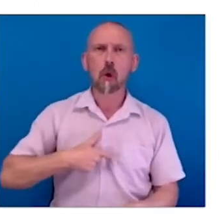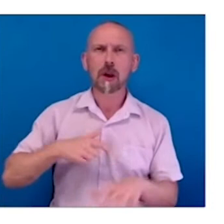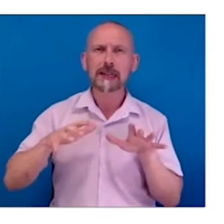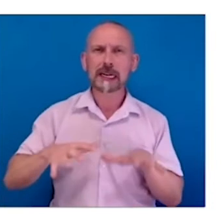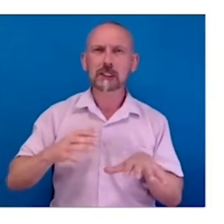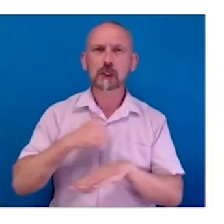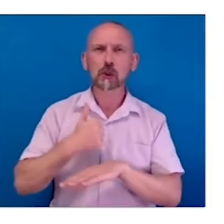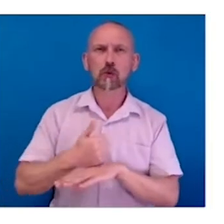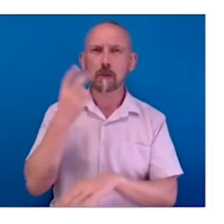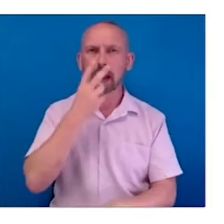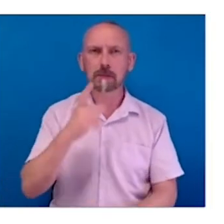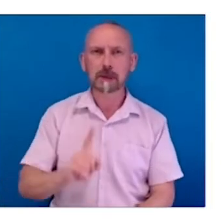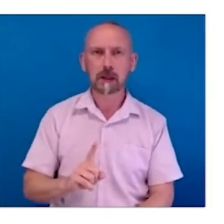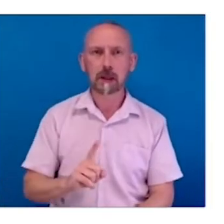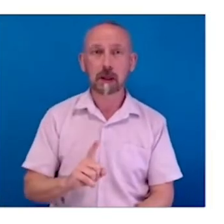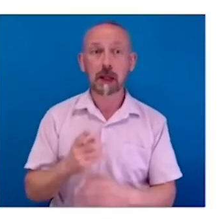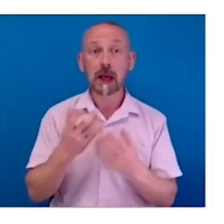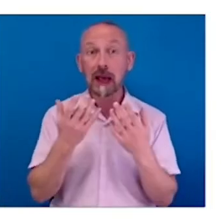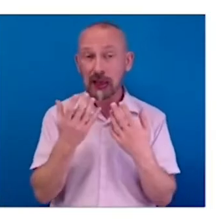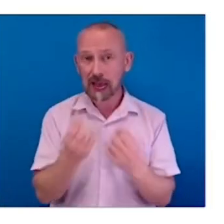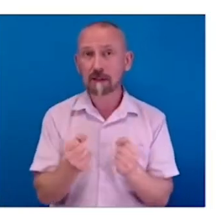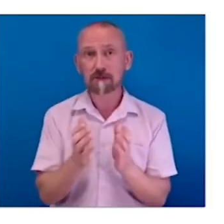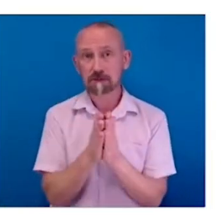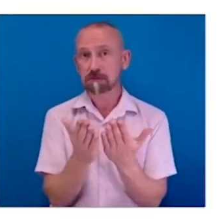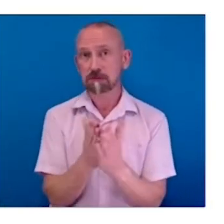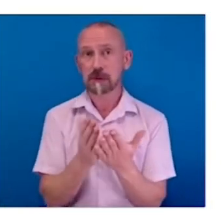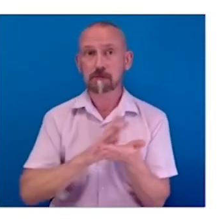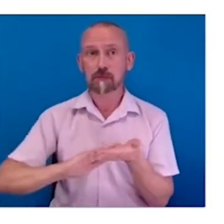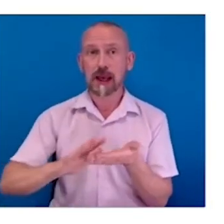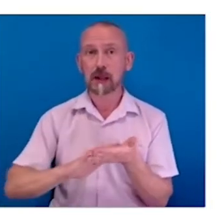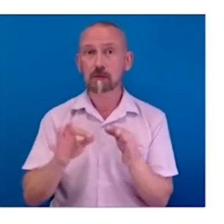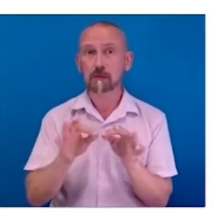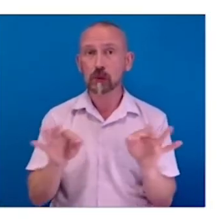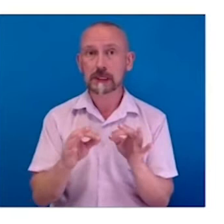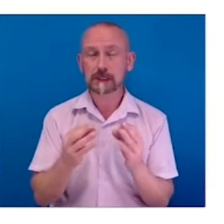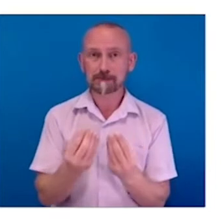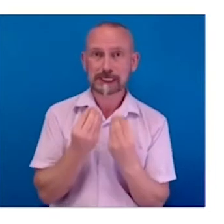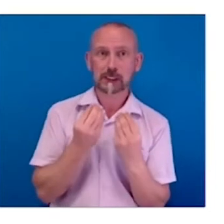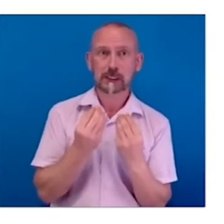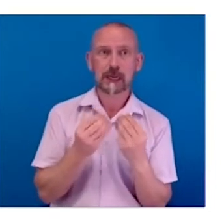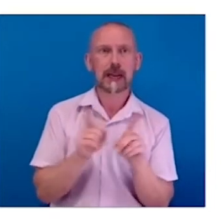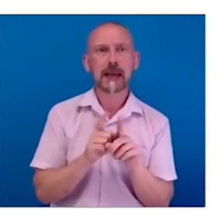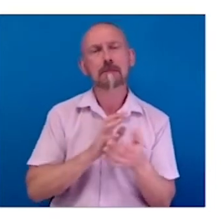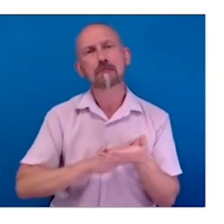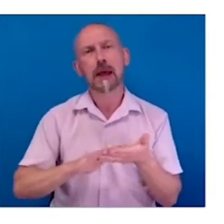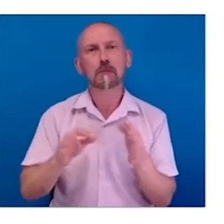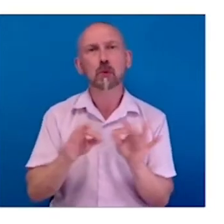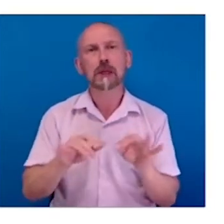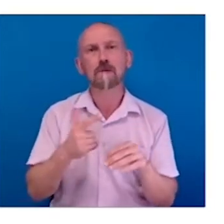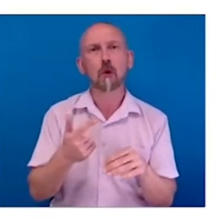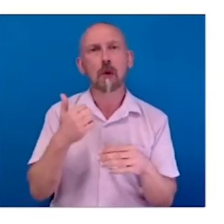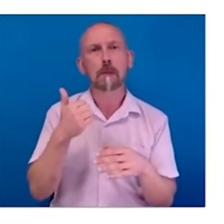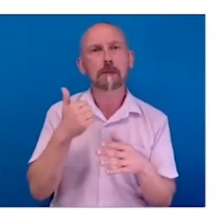Braille music tutors, such as Braille Music for Beginners by Joan Partridge. The